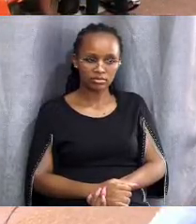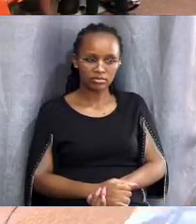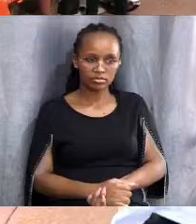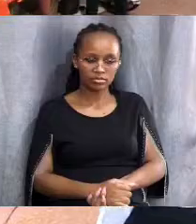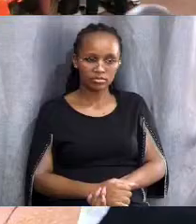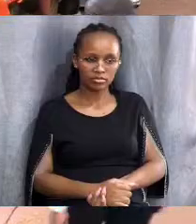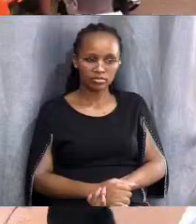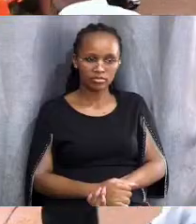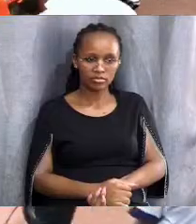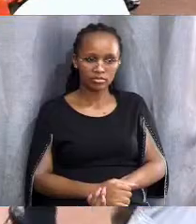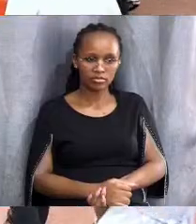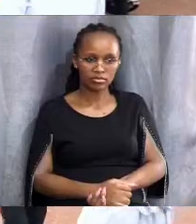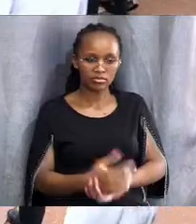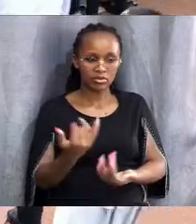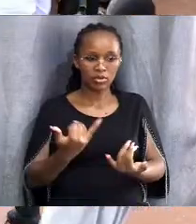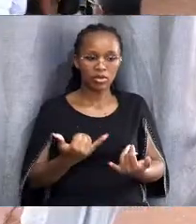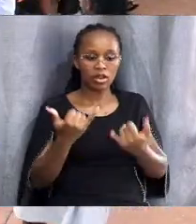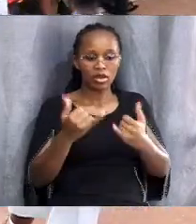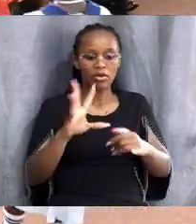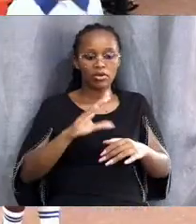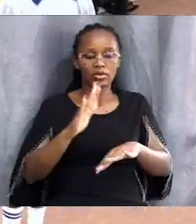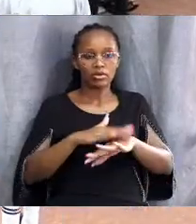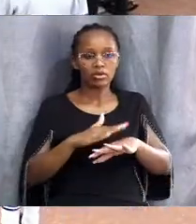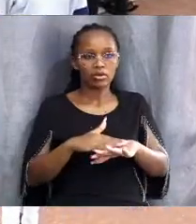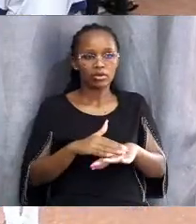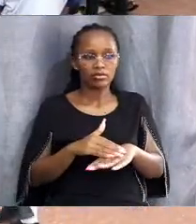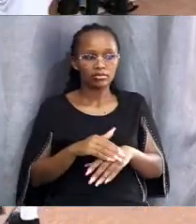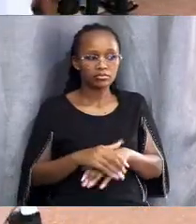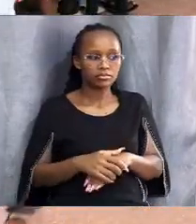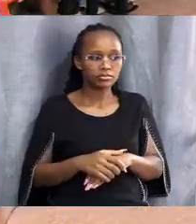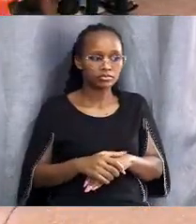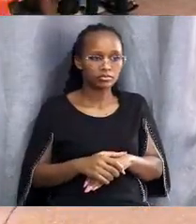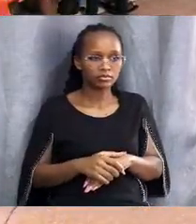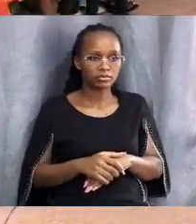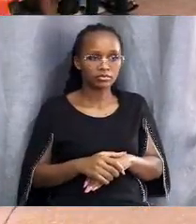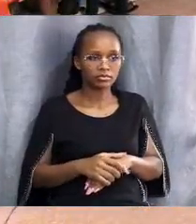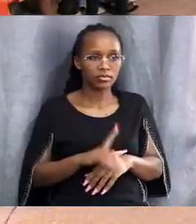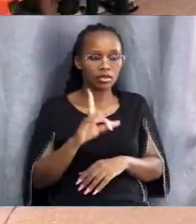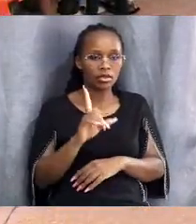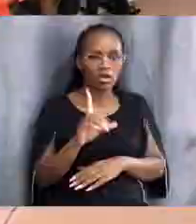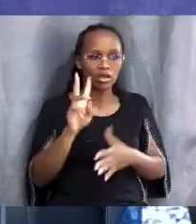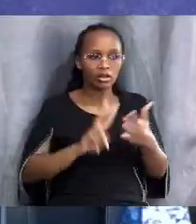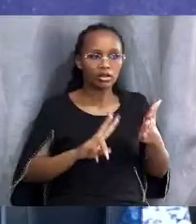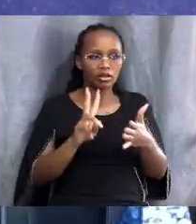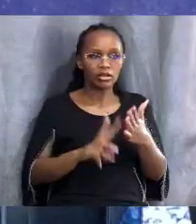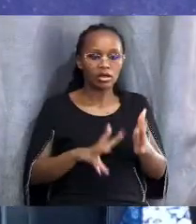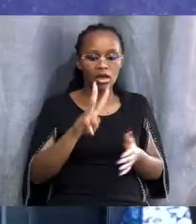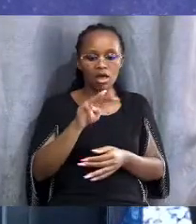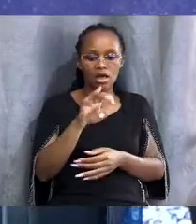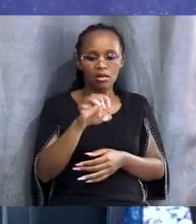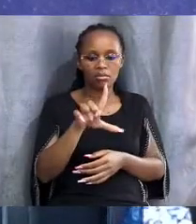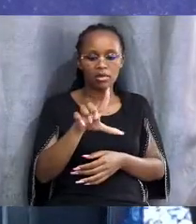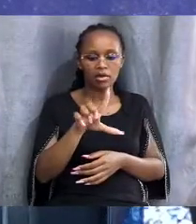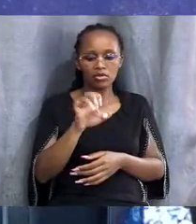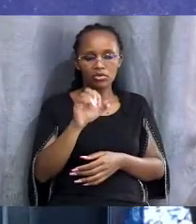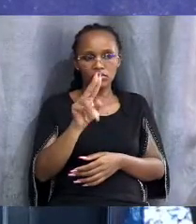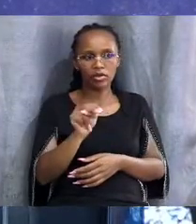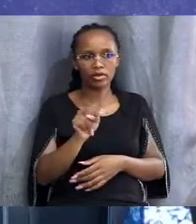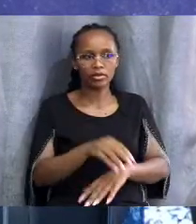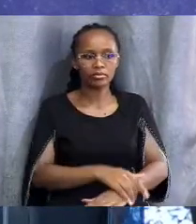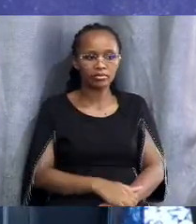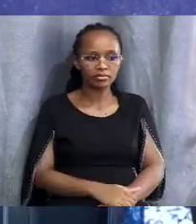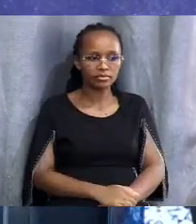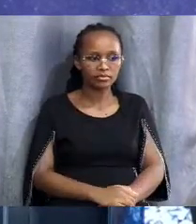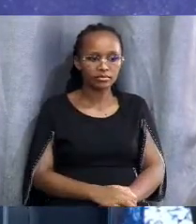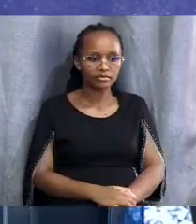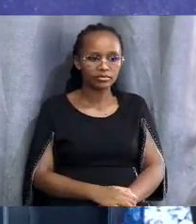We now want to call upon the one leading for Master Melvin.